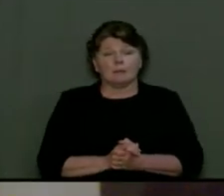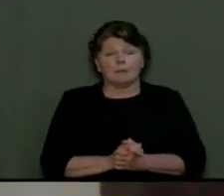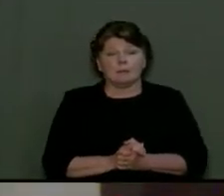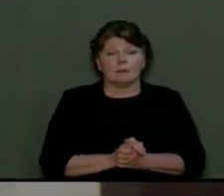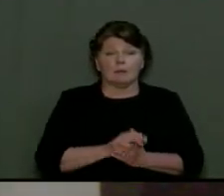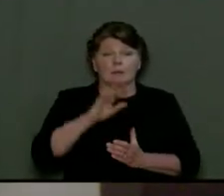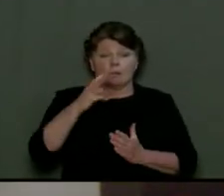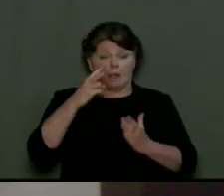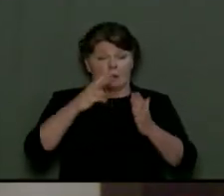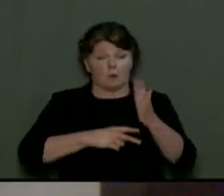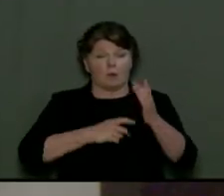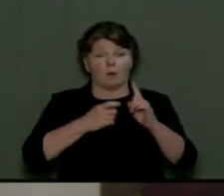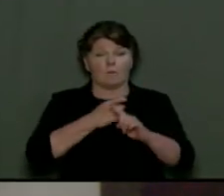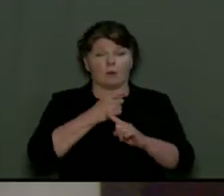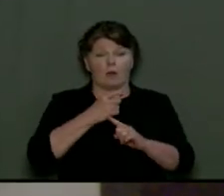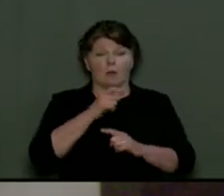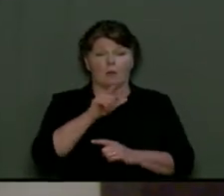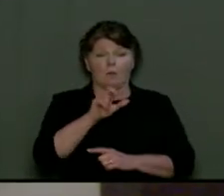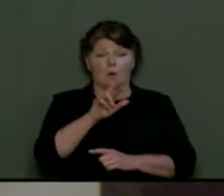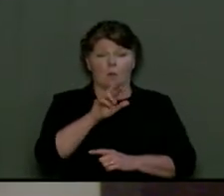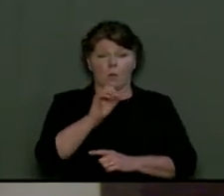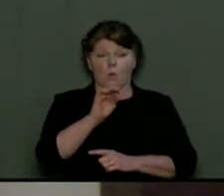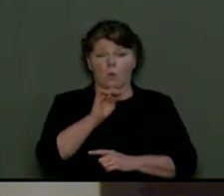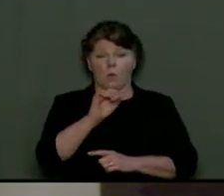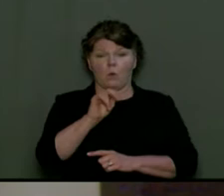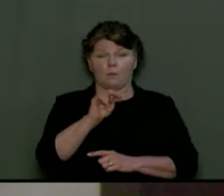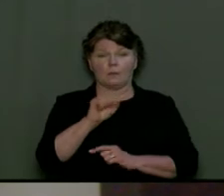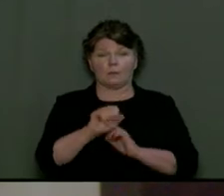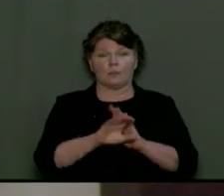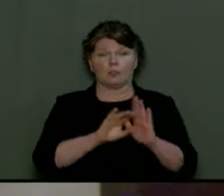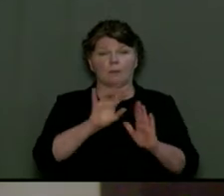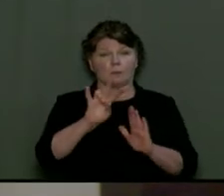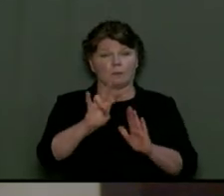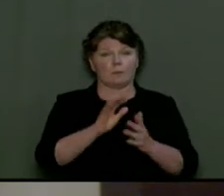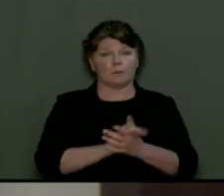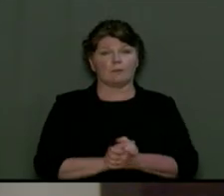The epistle reading is written in Romans, the 7th chapter.